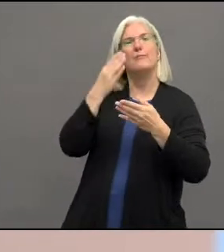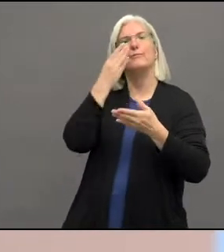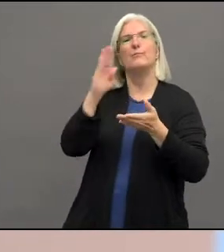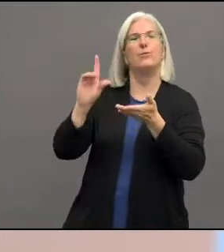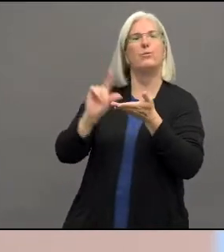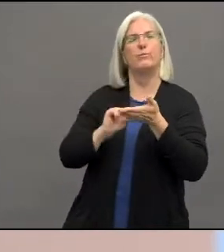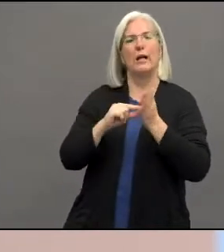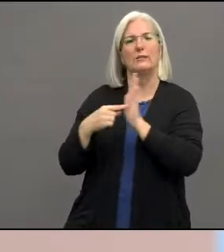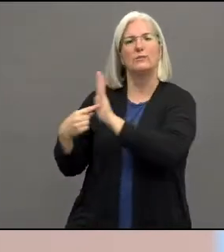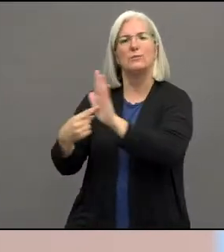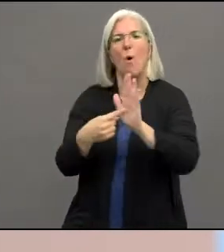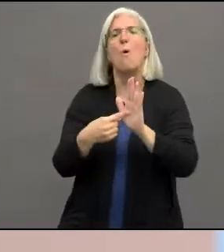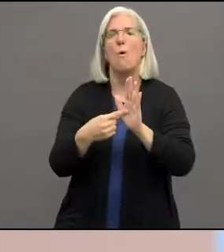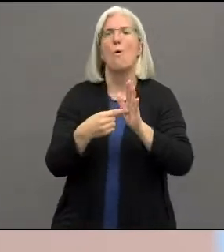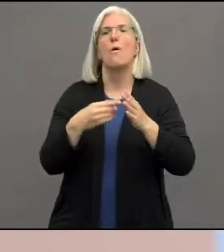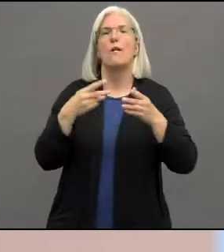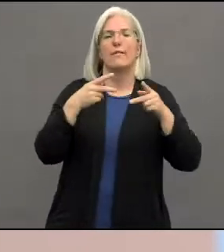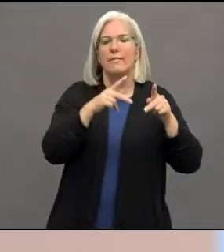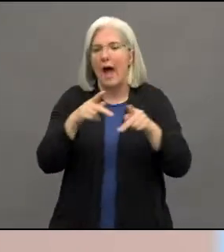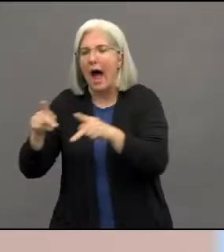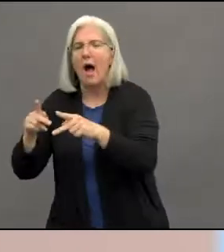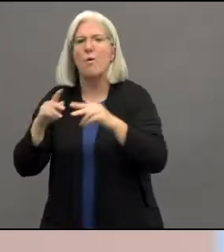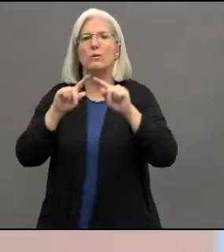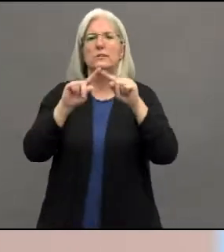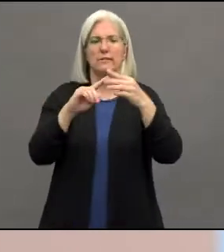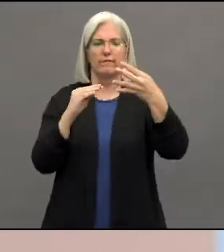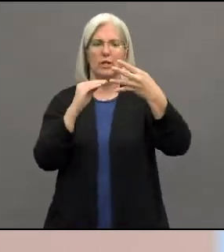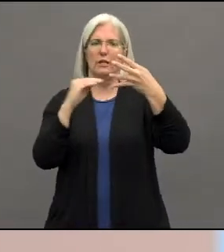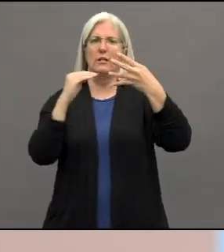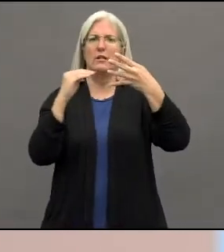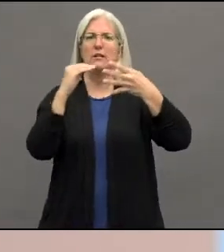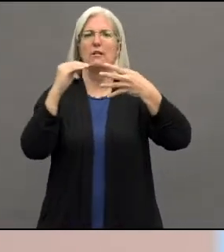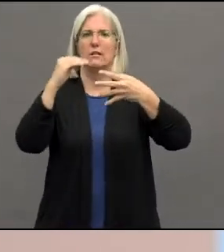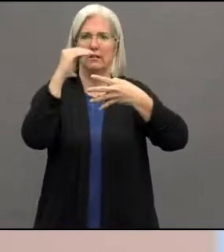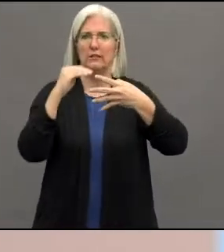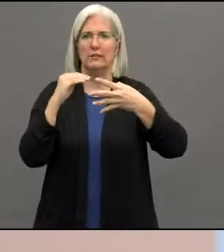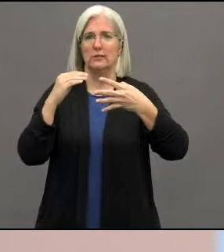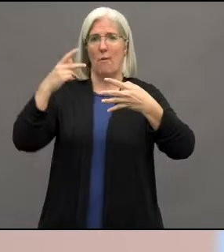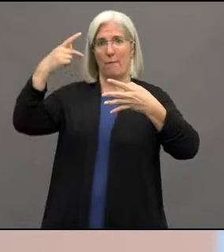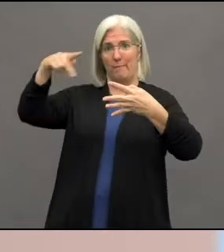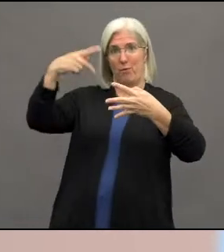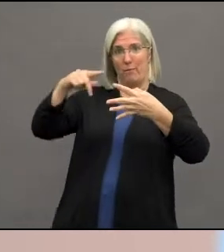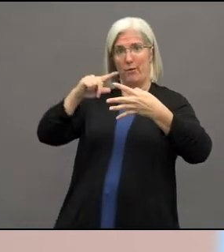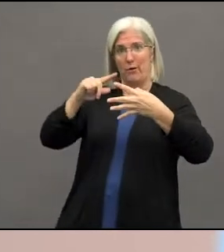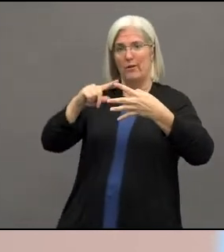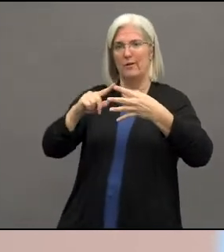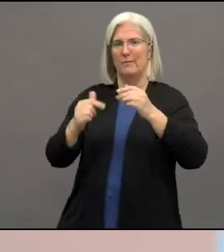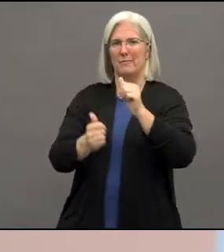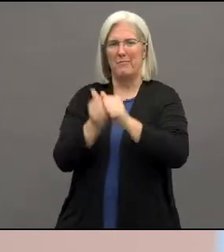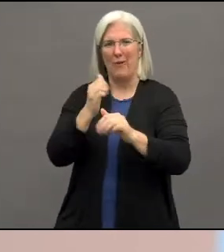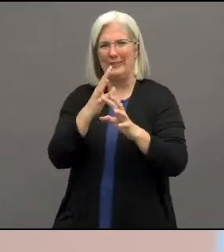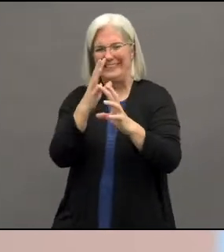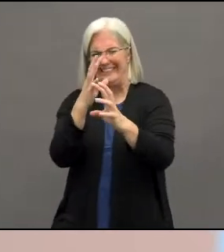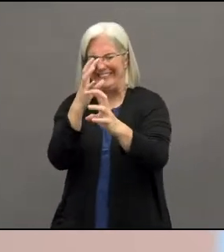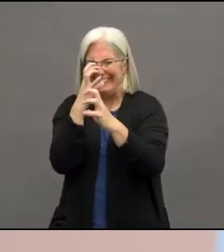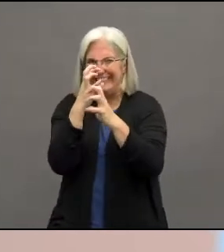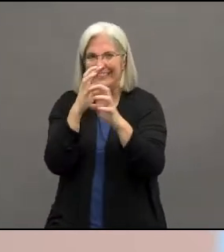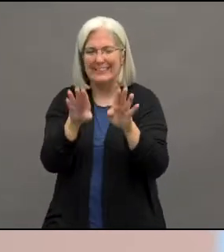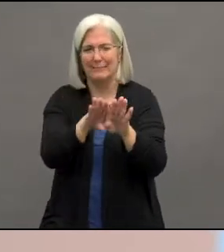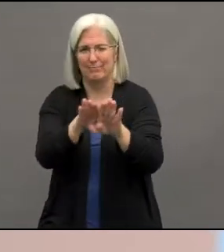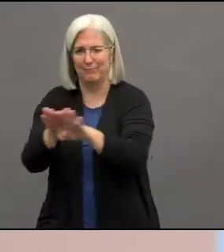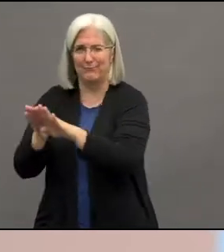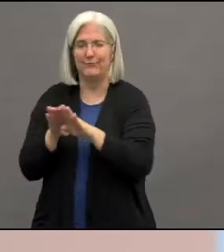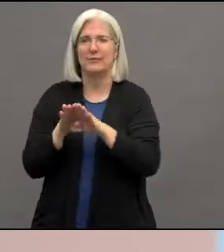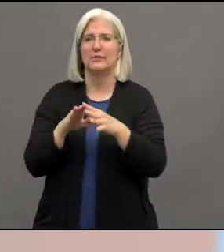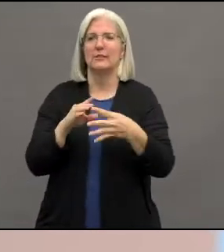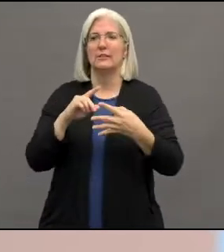to different levels of the blueprint. Purple is the most restrictive tier. Last week